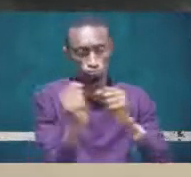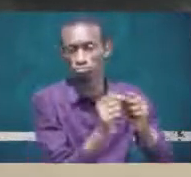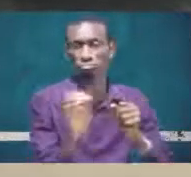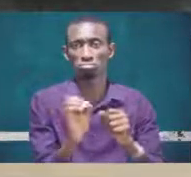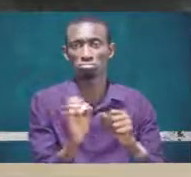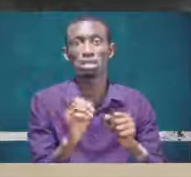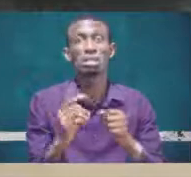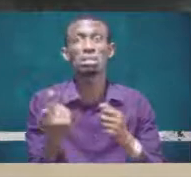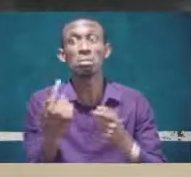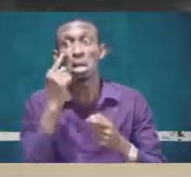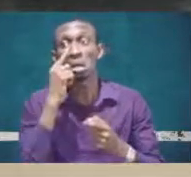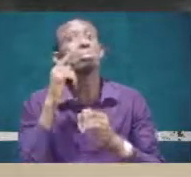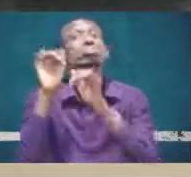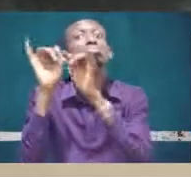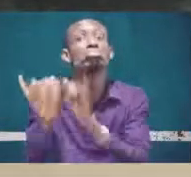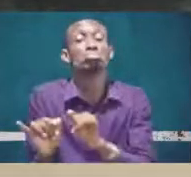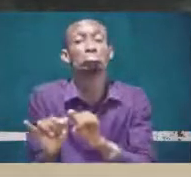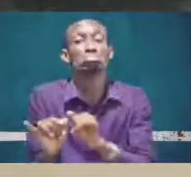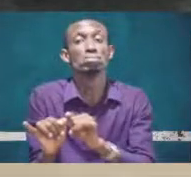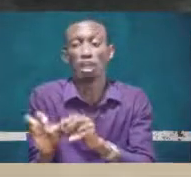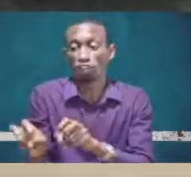immobile. There are properties